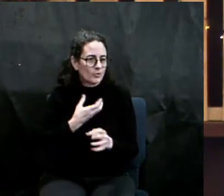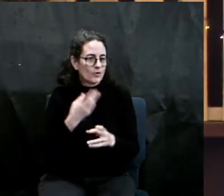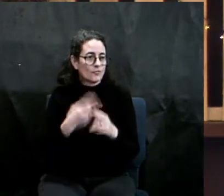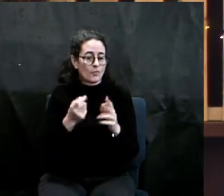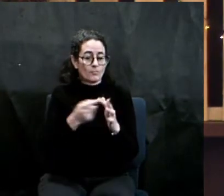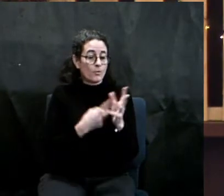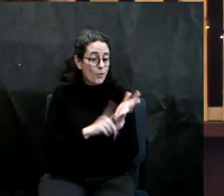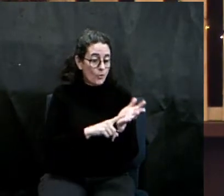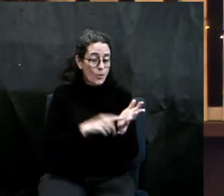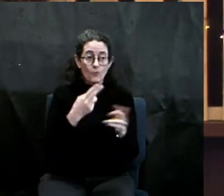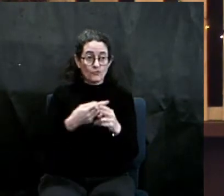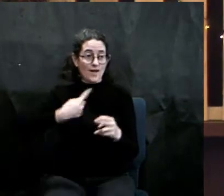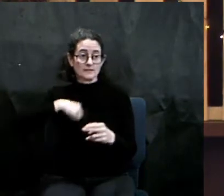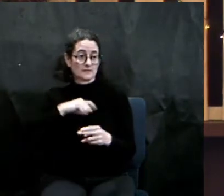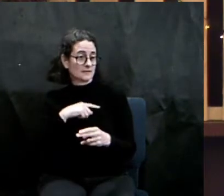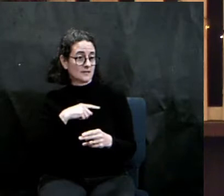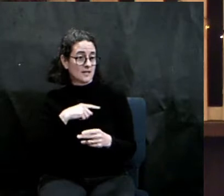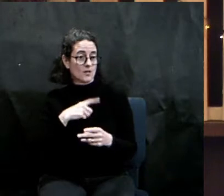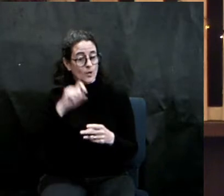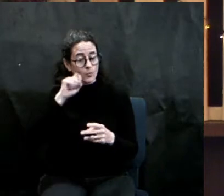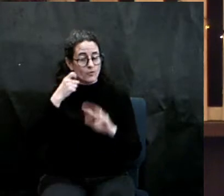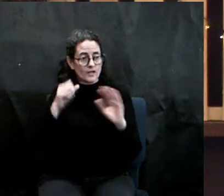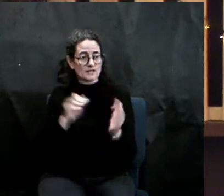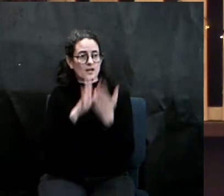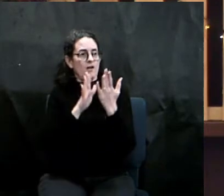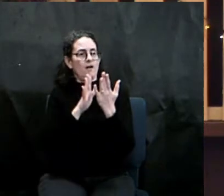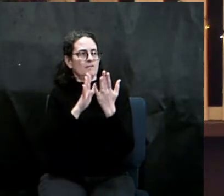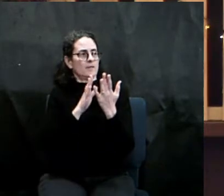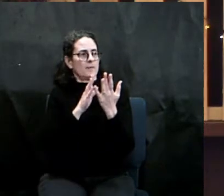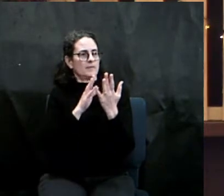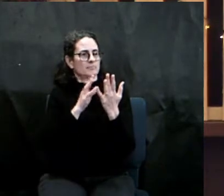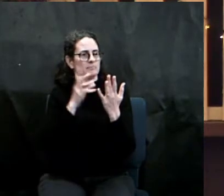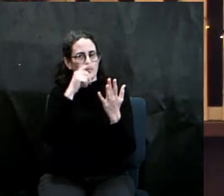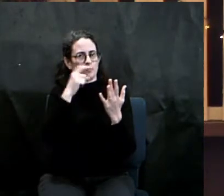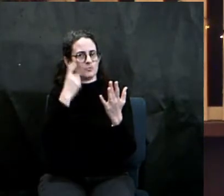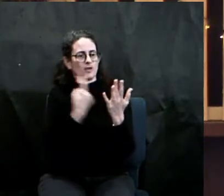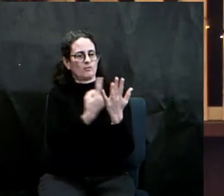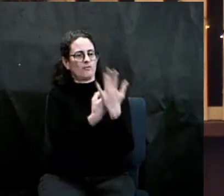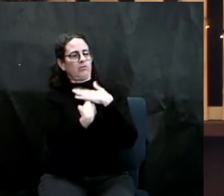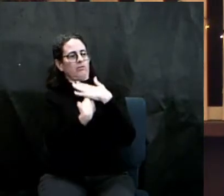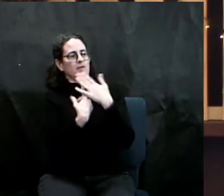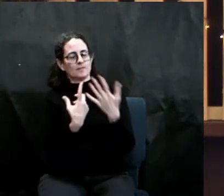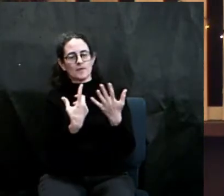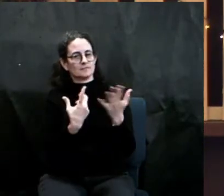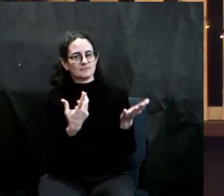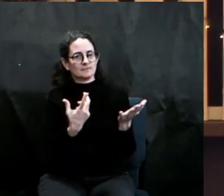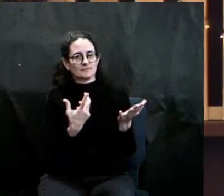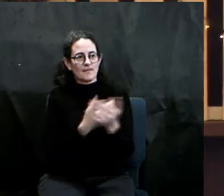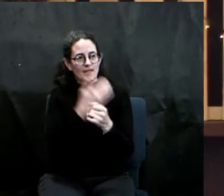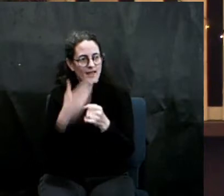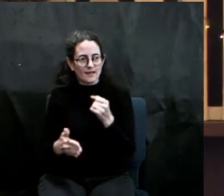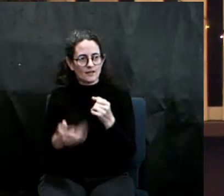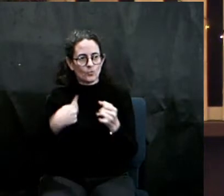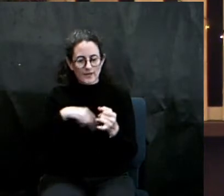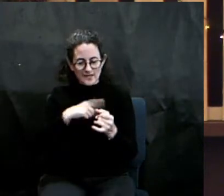it won't be for us. We'll face opposition, we'll face rejection, but in the end, we can rest in the knowledge that the gospel of